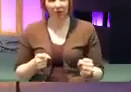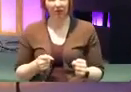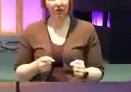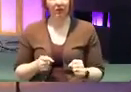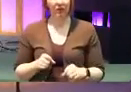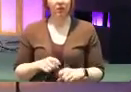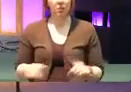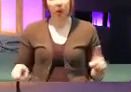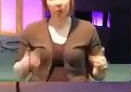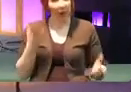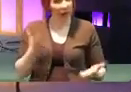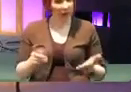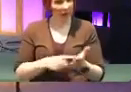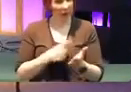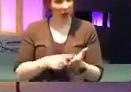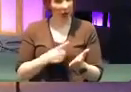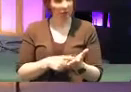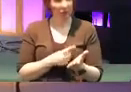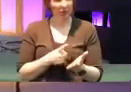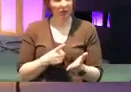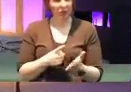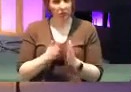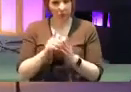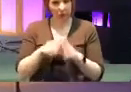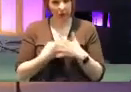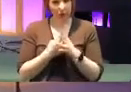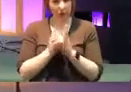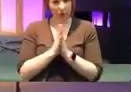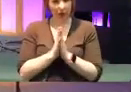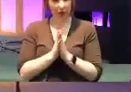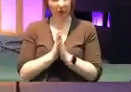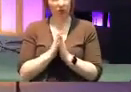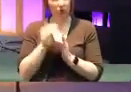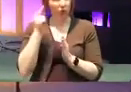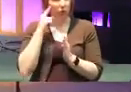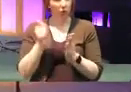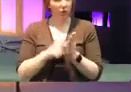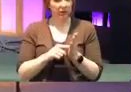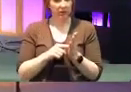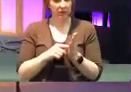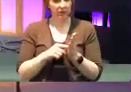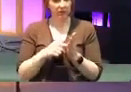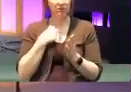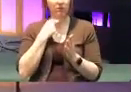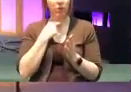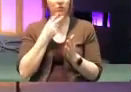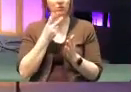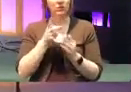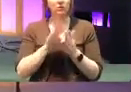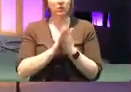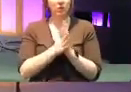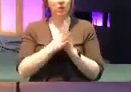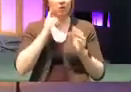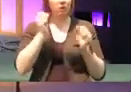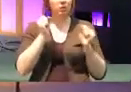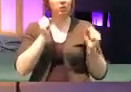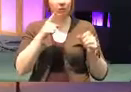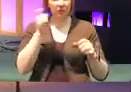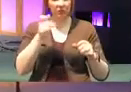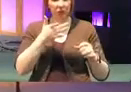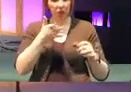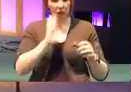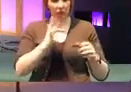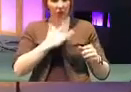But there may be times that as you begin to pray, you'll notice the volume starts getting louder. Because God is stirring your